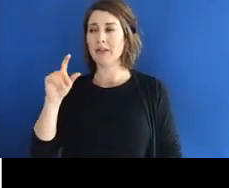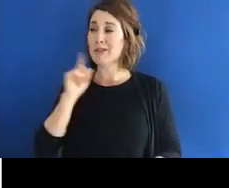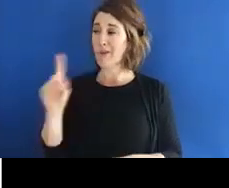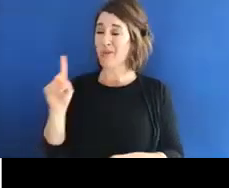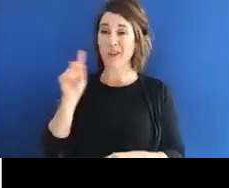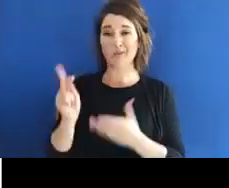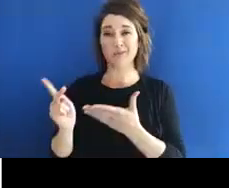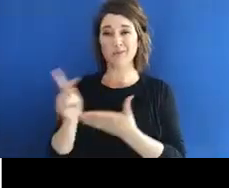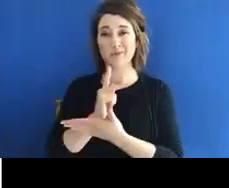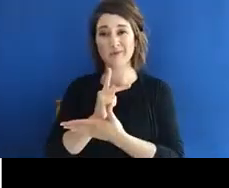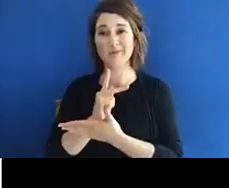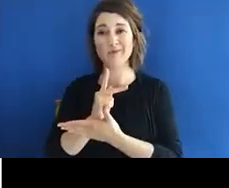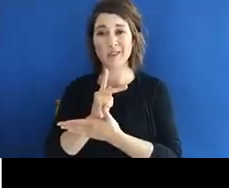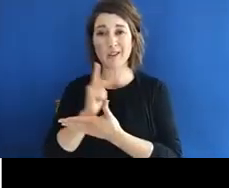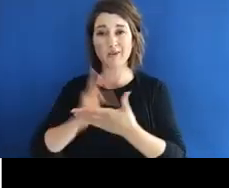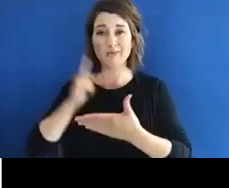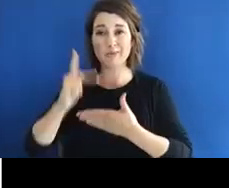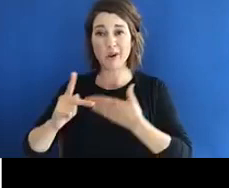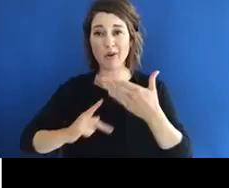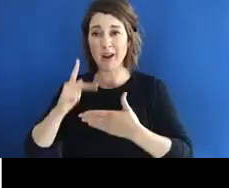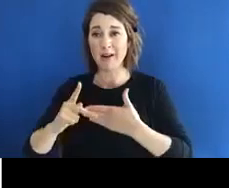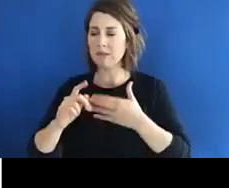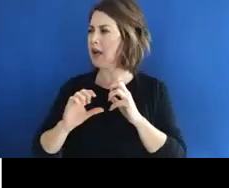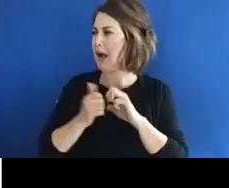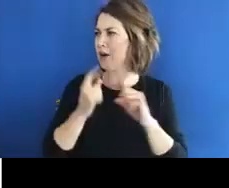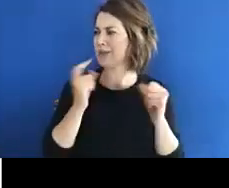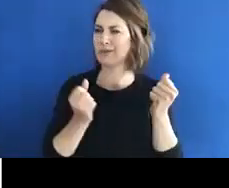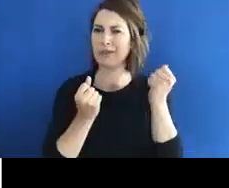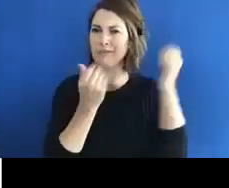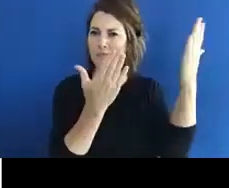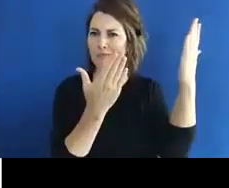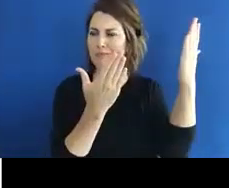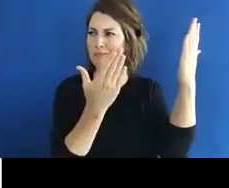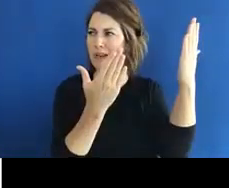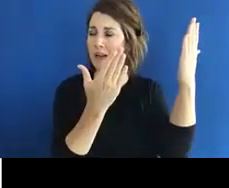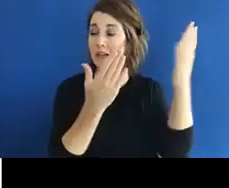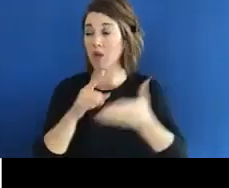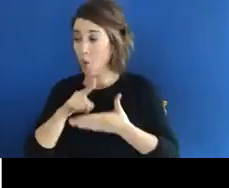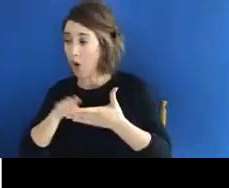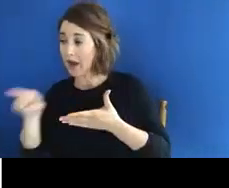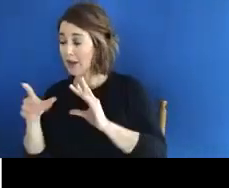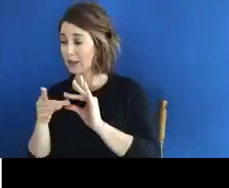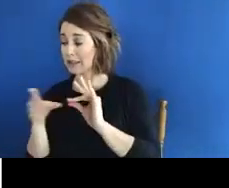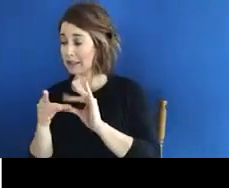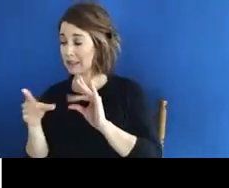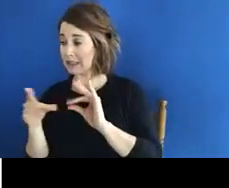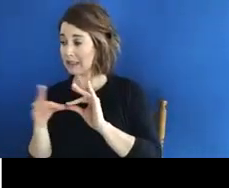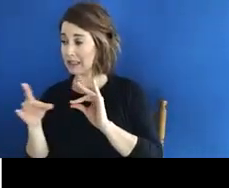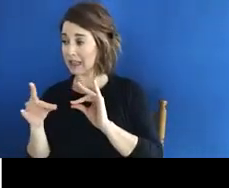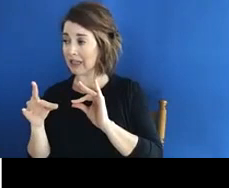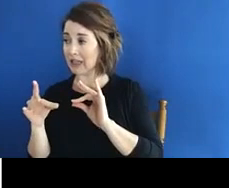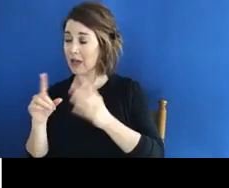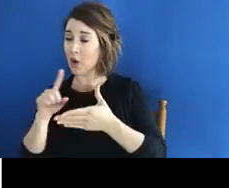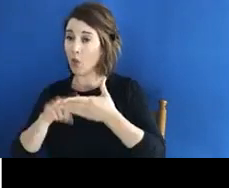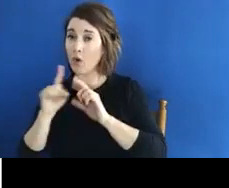make recommendations on how we can ensure that what you're reporting on truly demonstrates the value of the